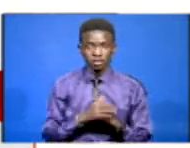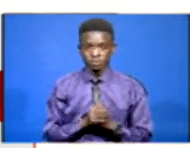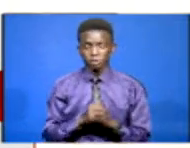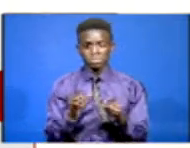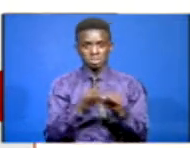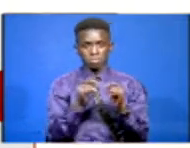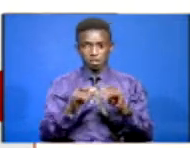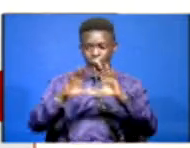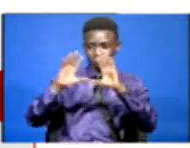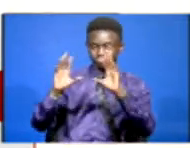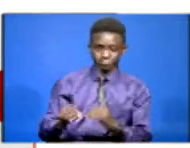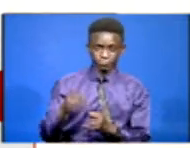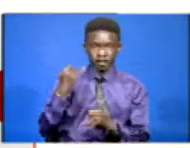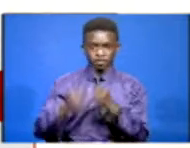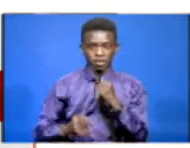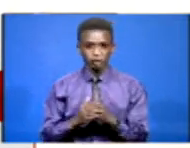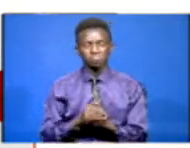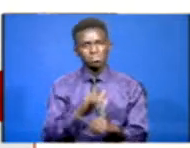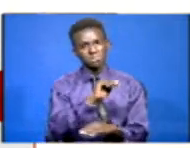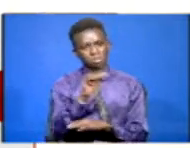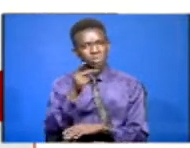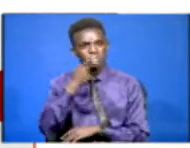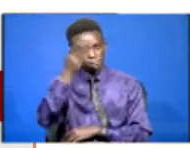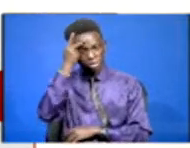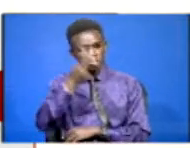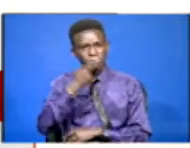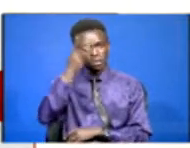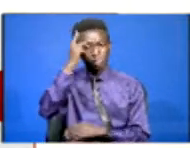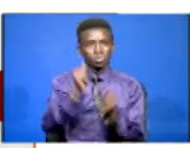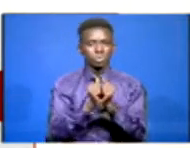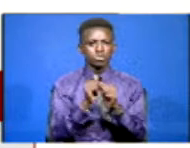upon parents and all Kenyans of goodwill to